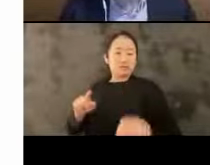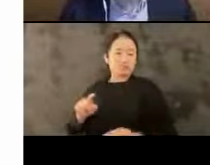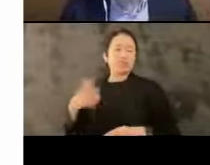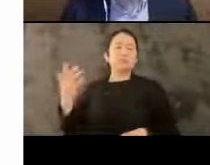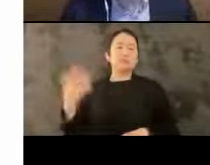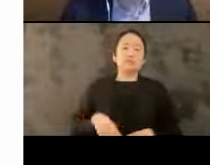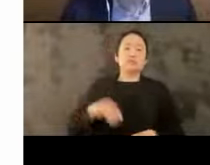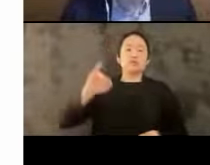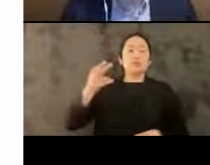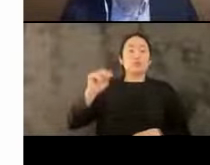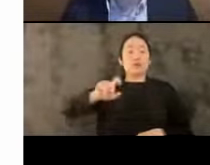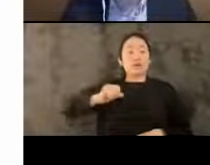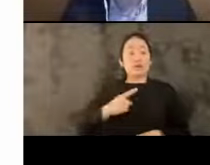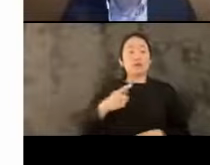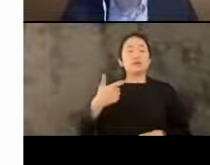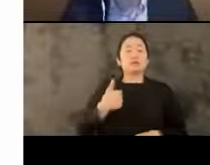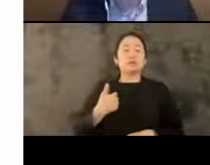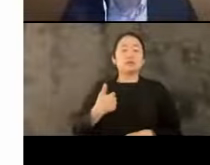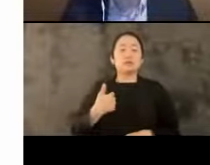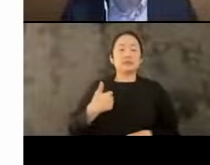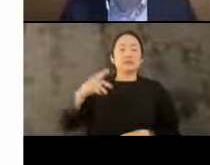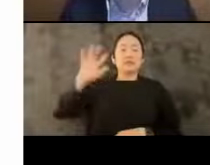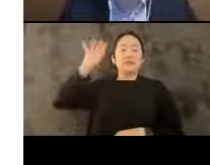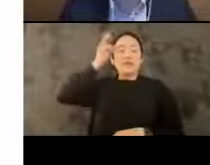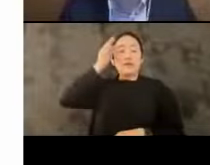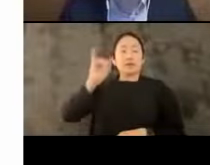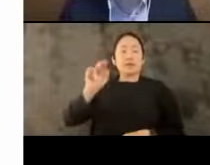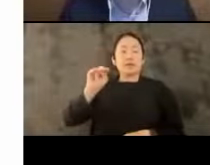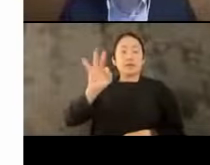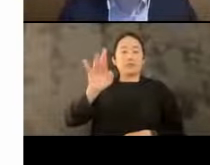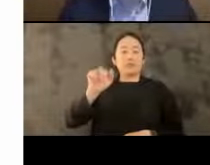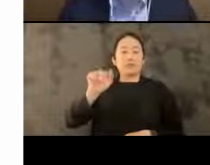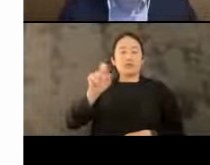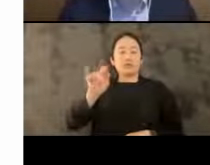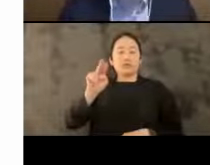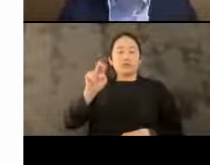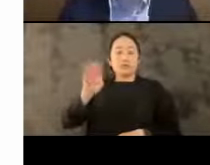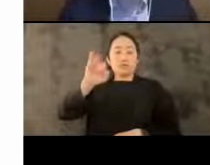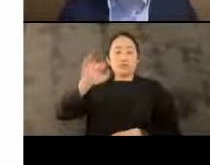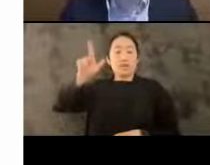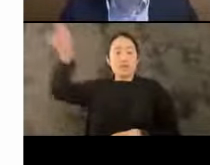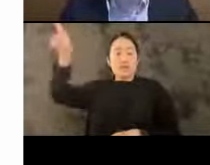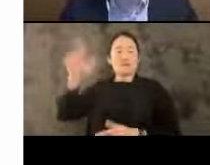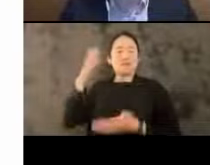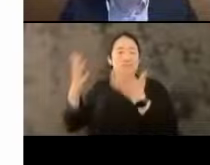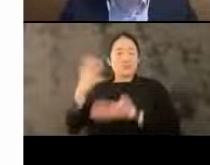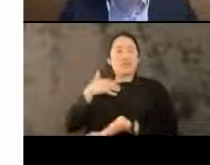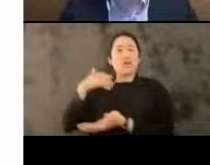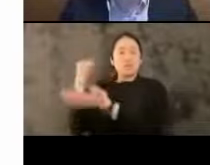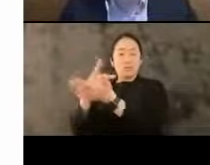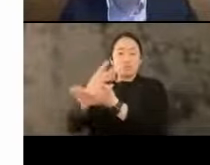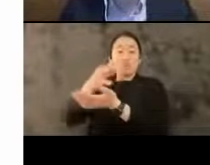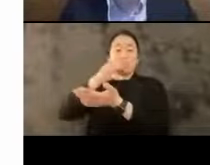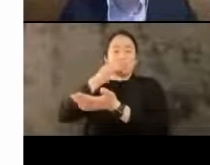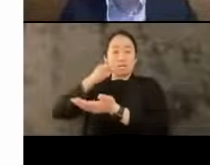So John asked, is there any anticipated funding for the federal infrastructure bill that might be passed soon? Maybe. So the issue